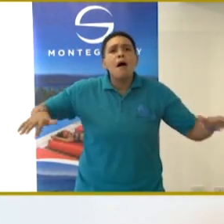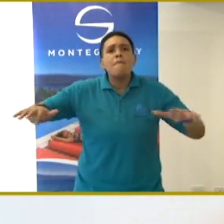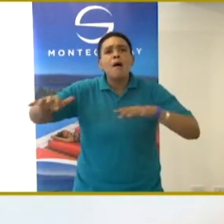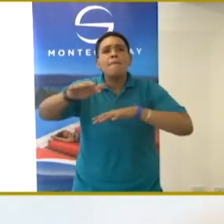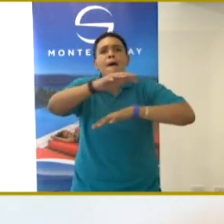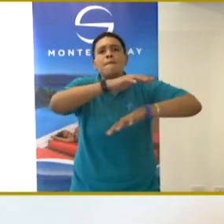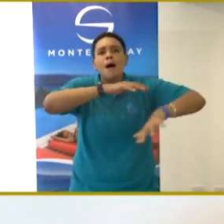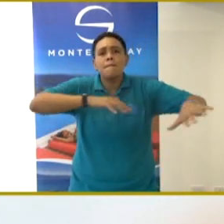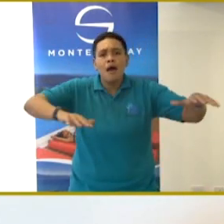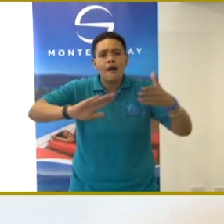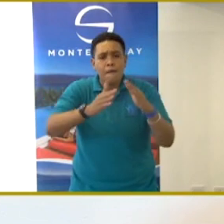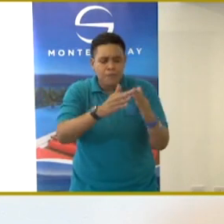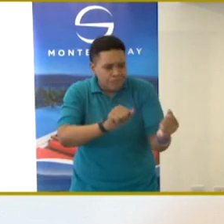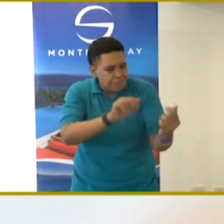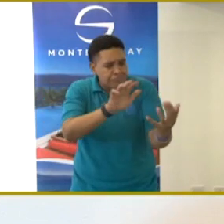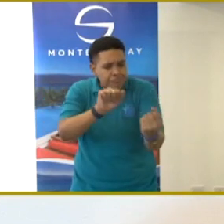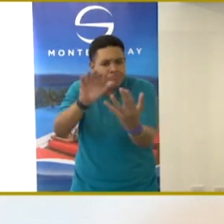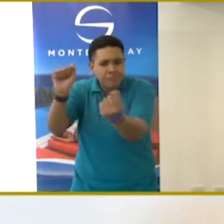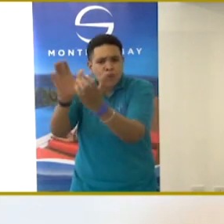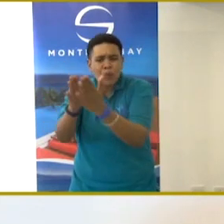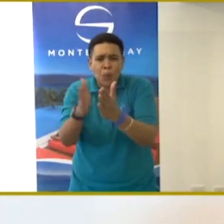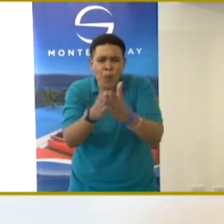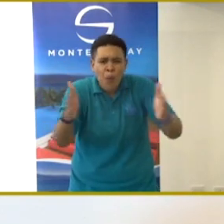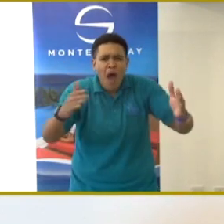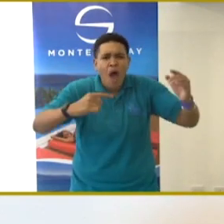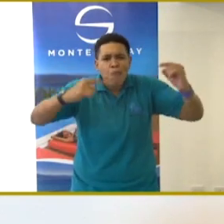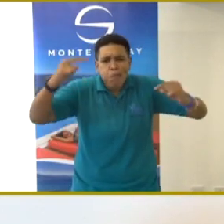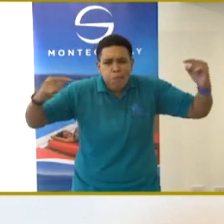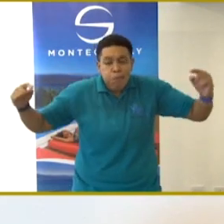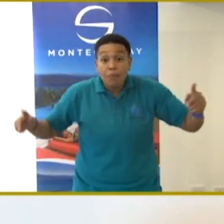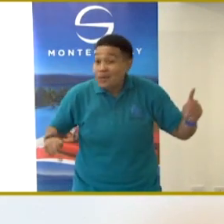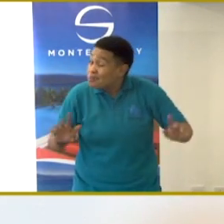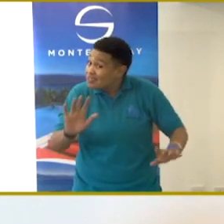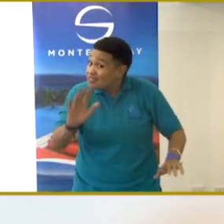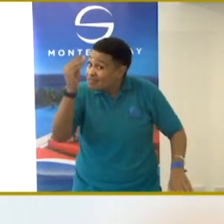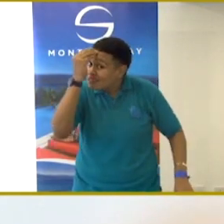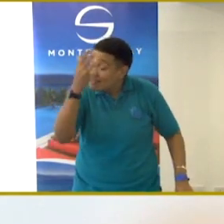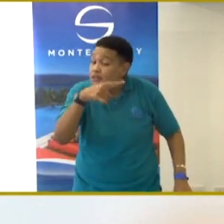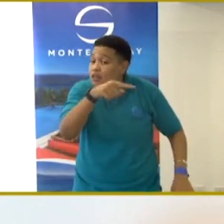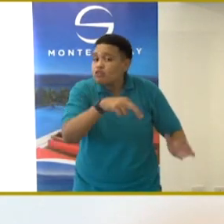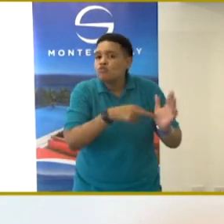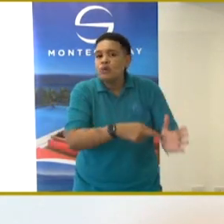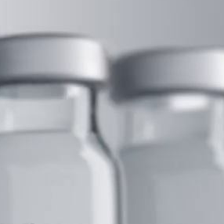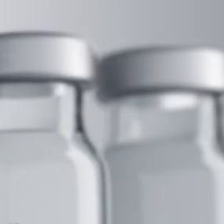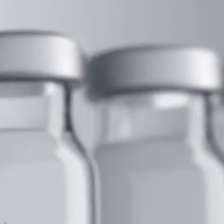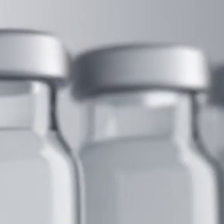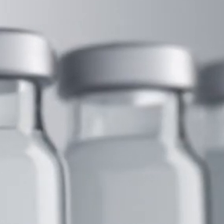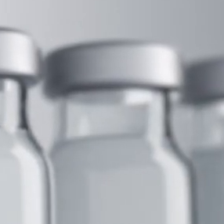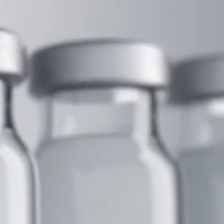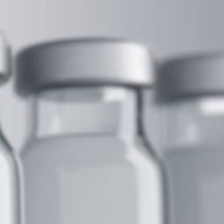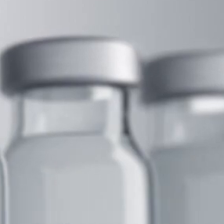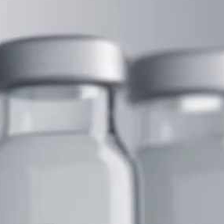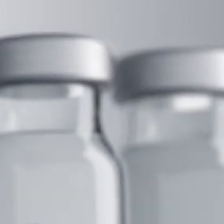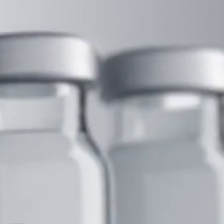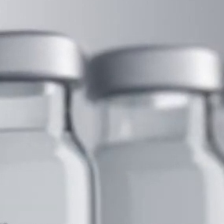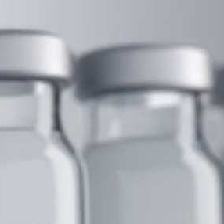communities, interfacing with a wide cross-section of the population. They would represent a risk.